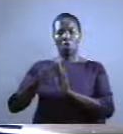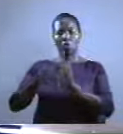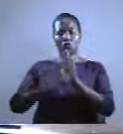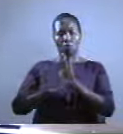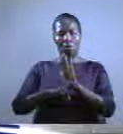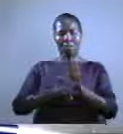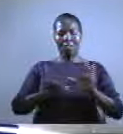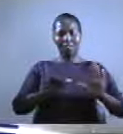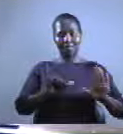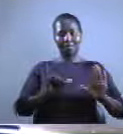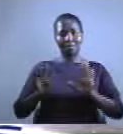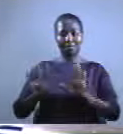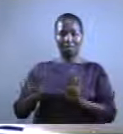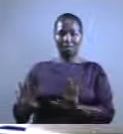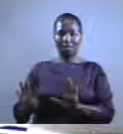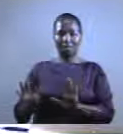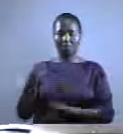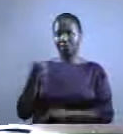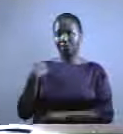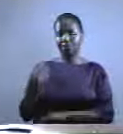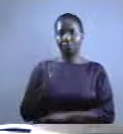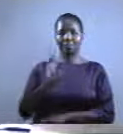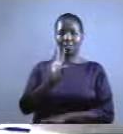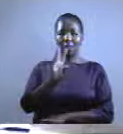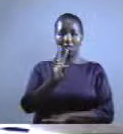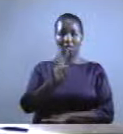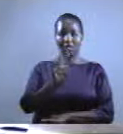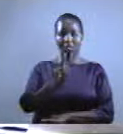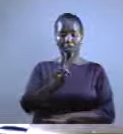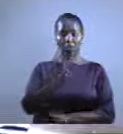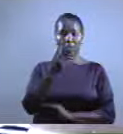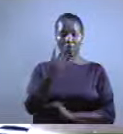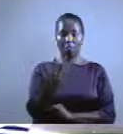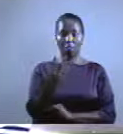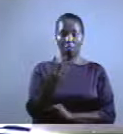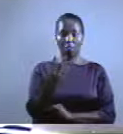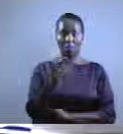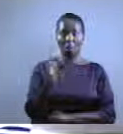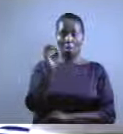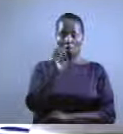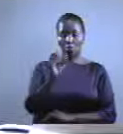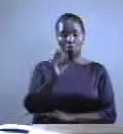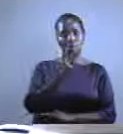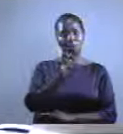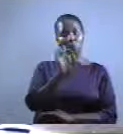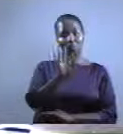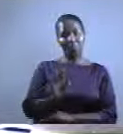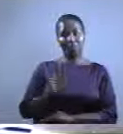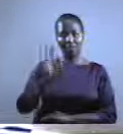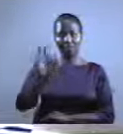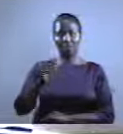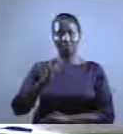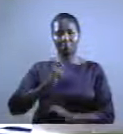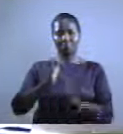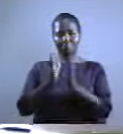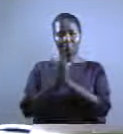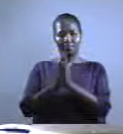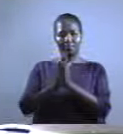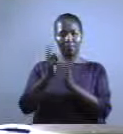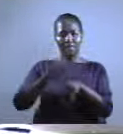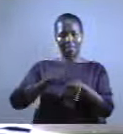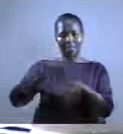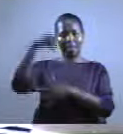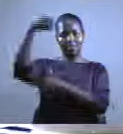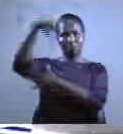69. On Thursday, the 24th of October 2013, I requested a division on the